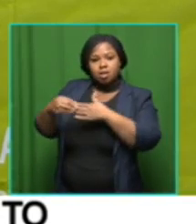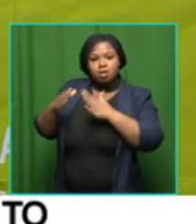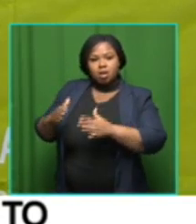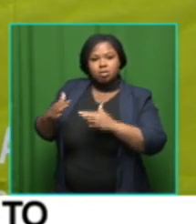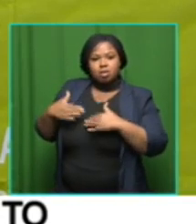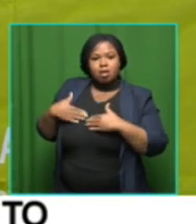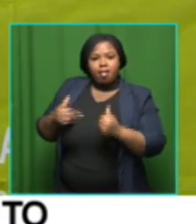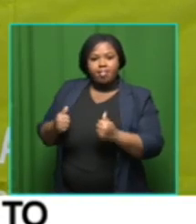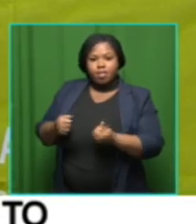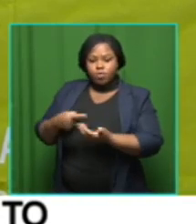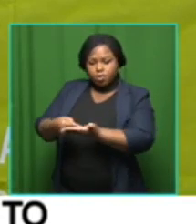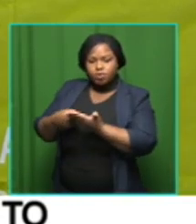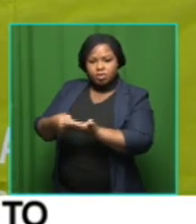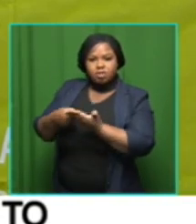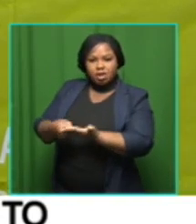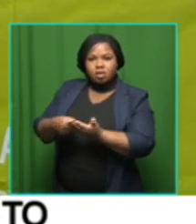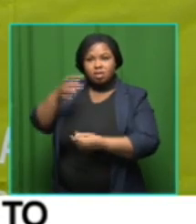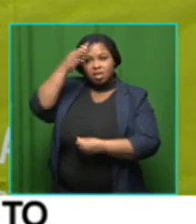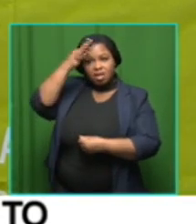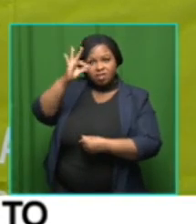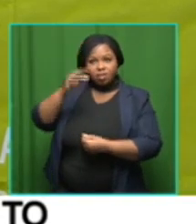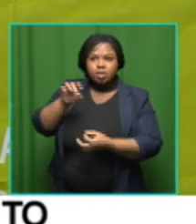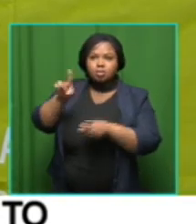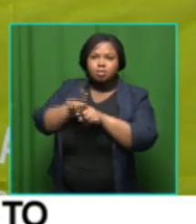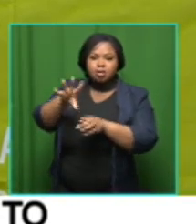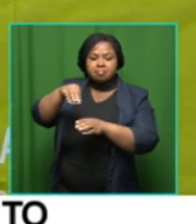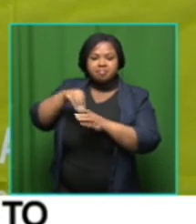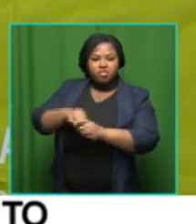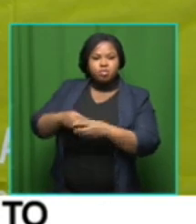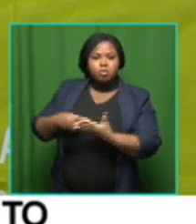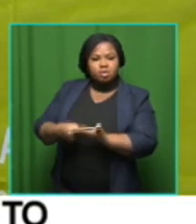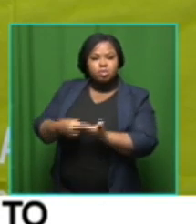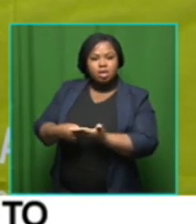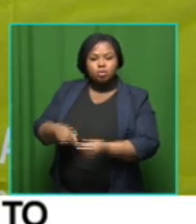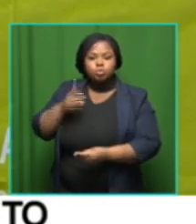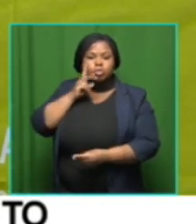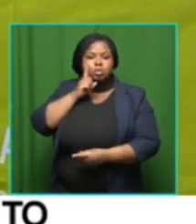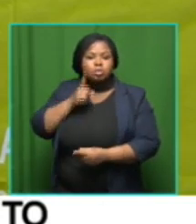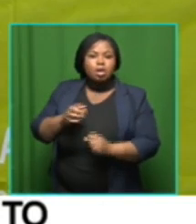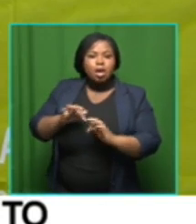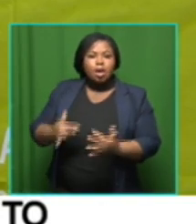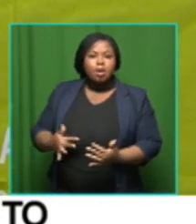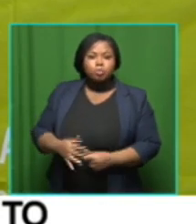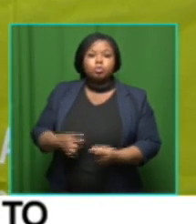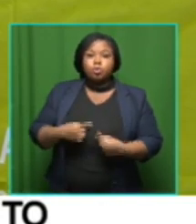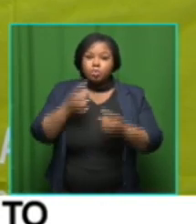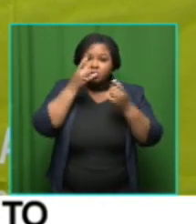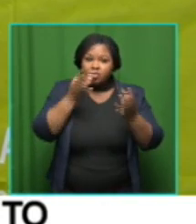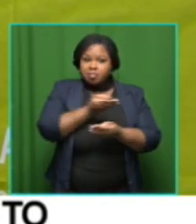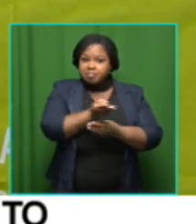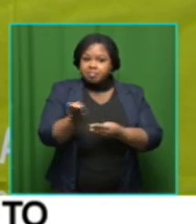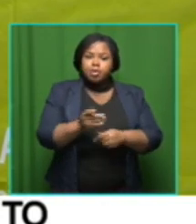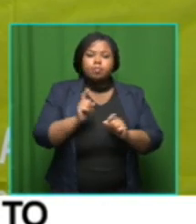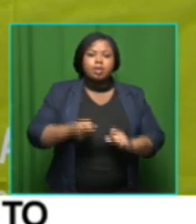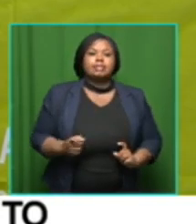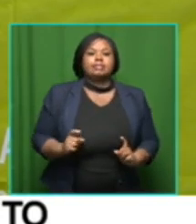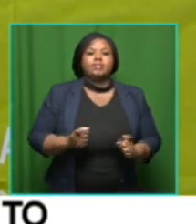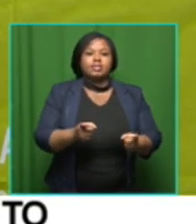health and in government. So we are saying to everyone that everybody needs to move at a faster pace,